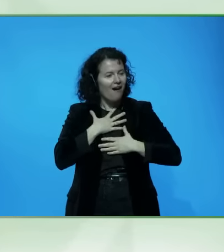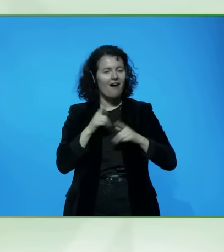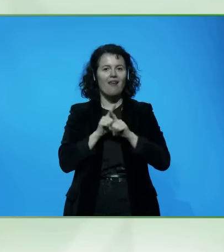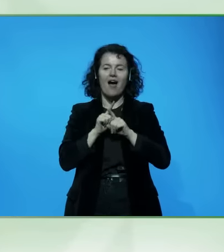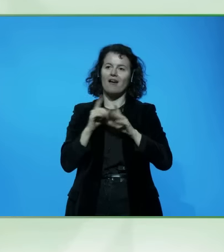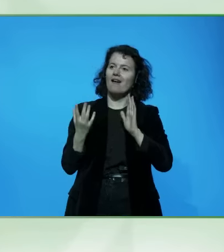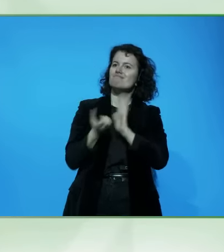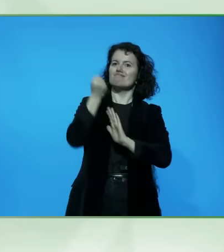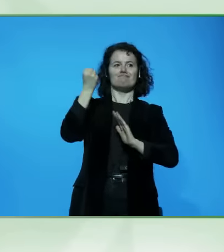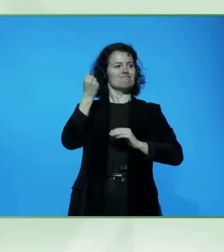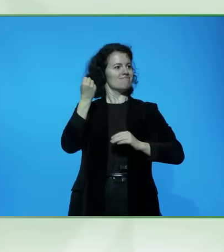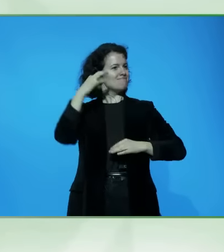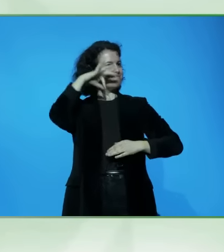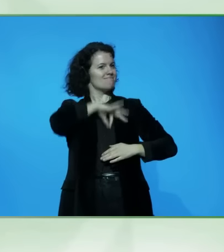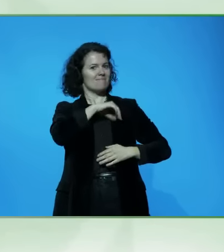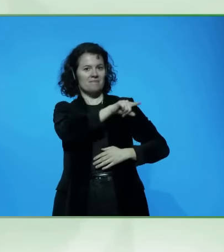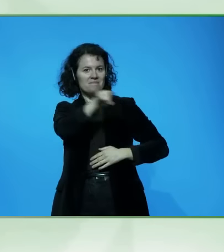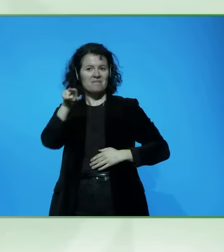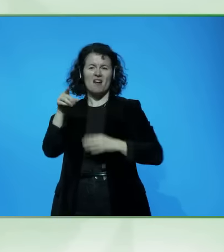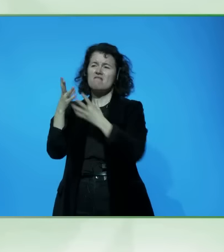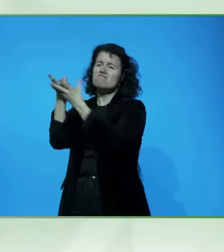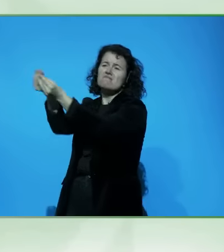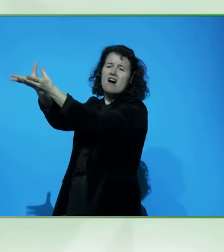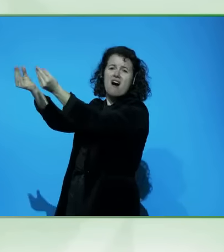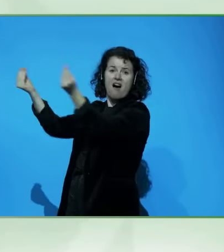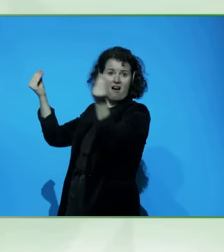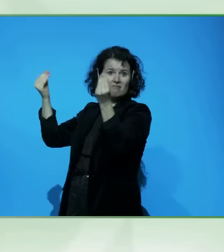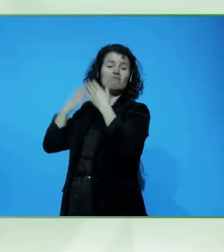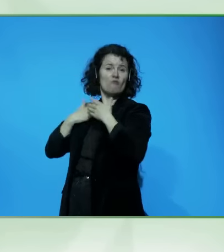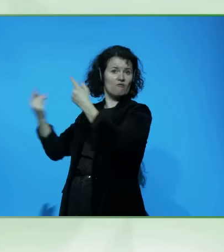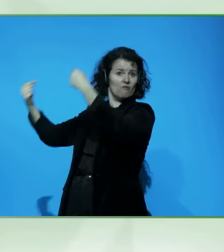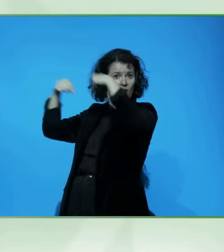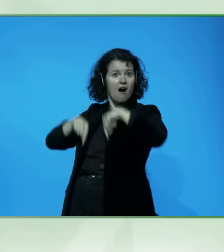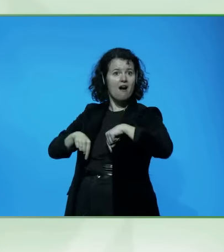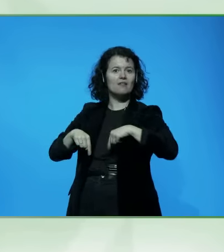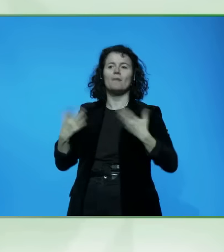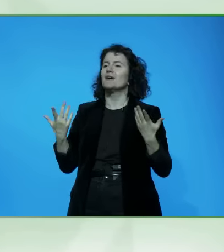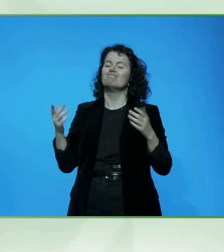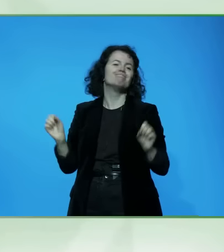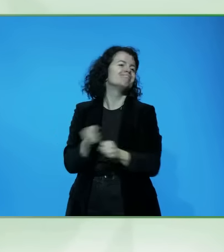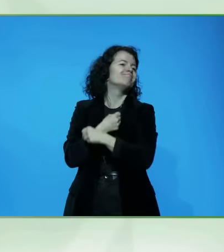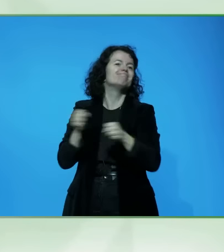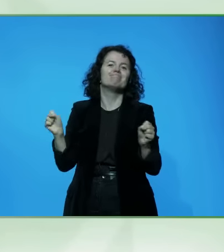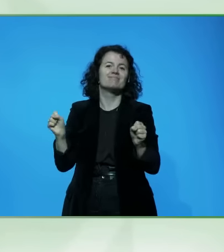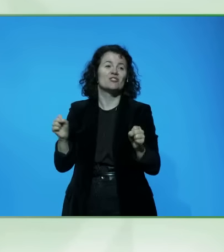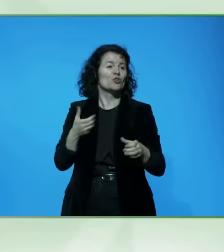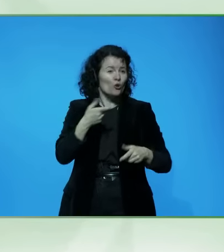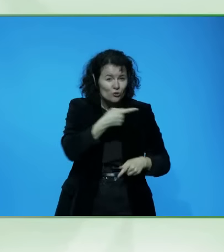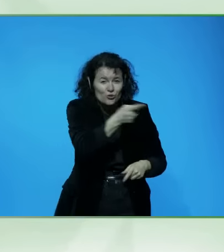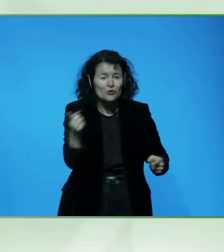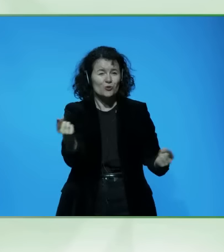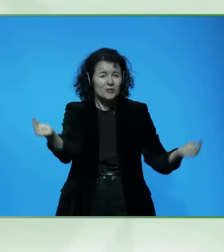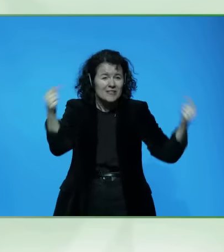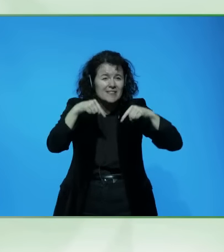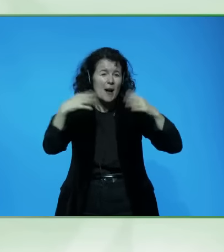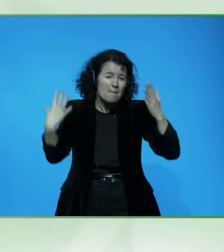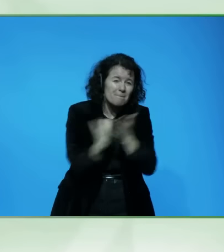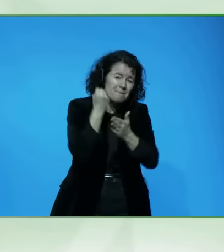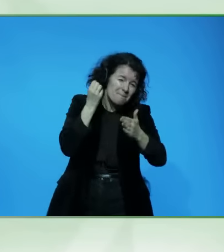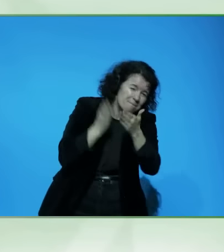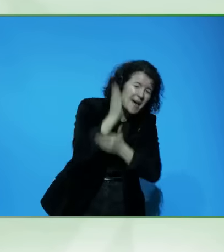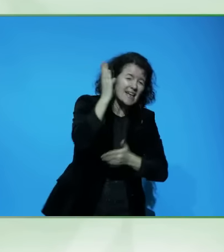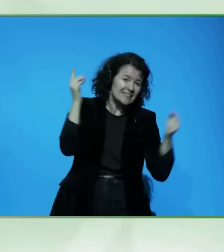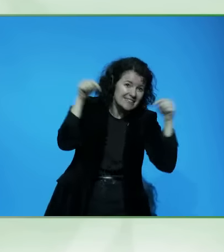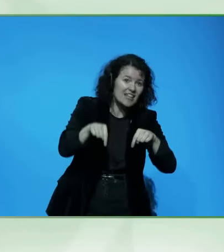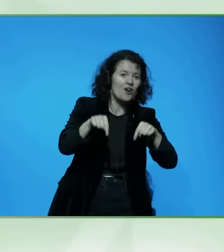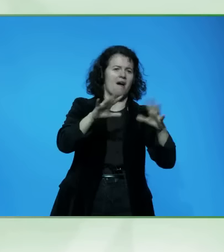here, but who cannot be here. Can you give a big applause for yourself for making it here